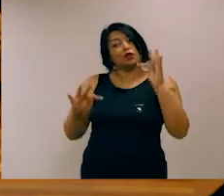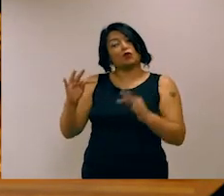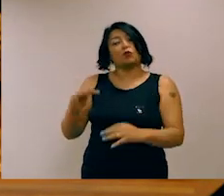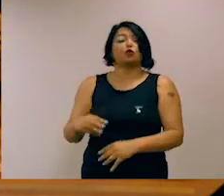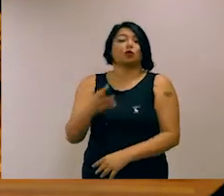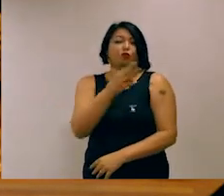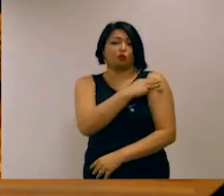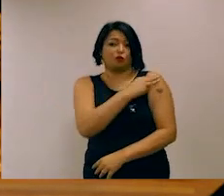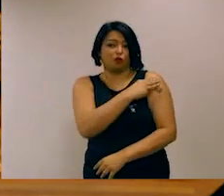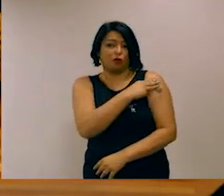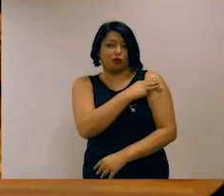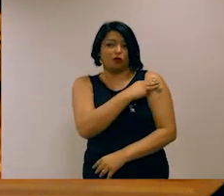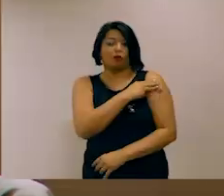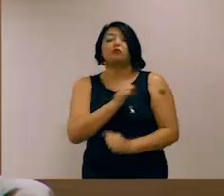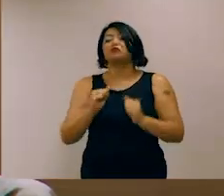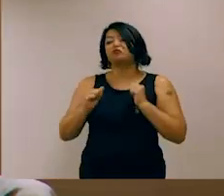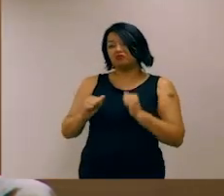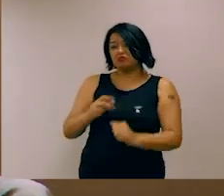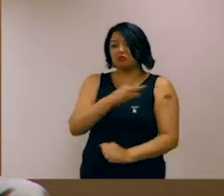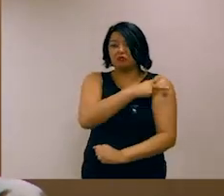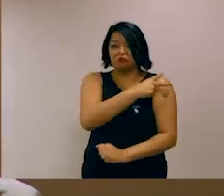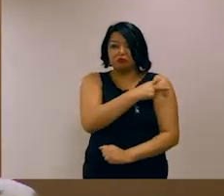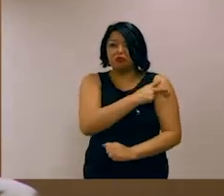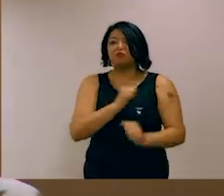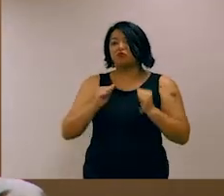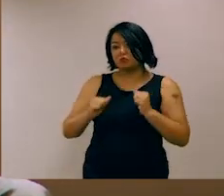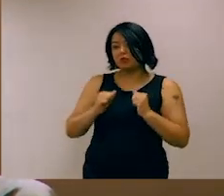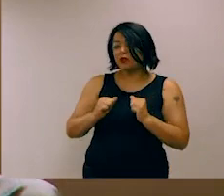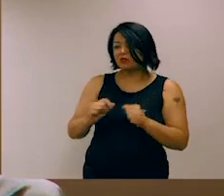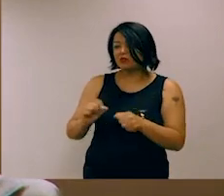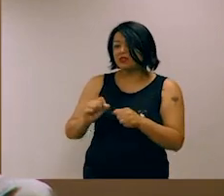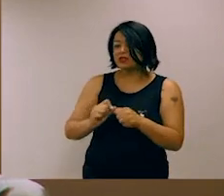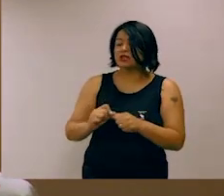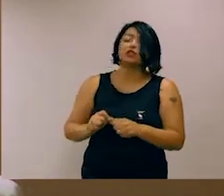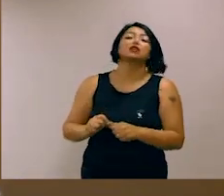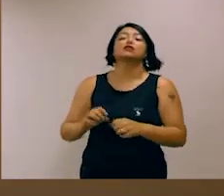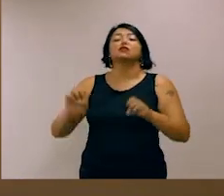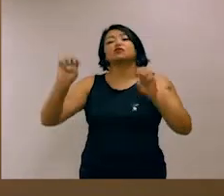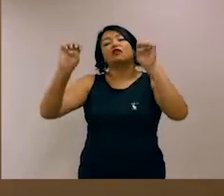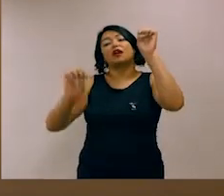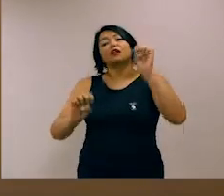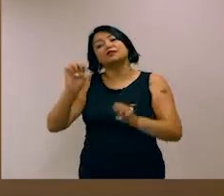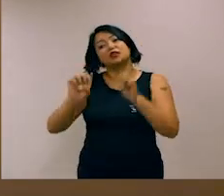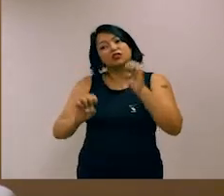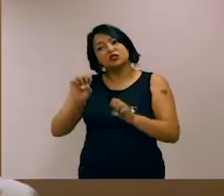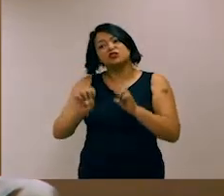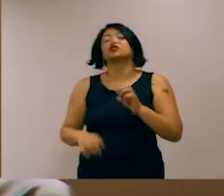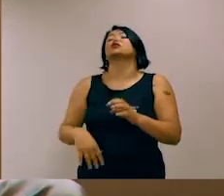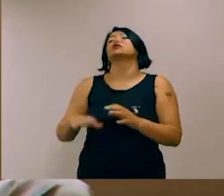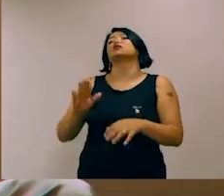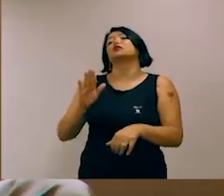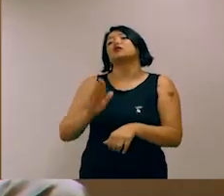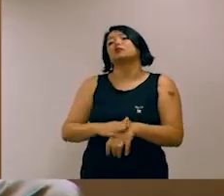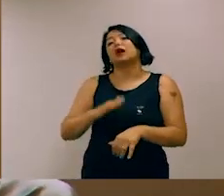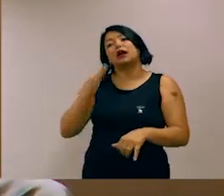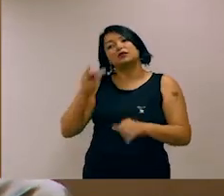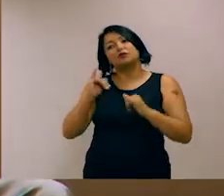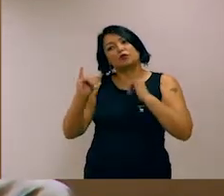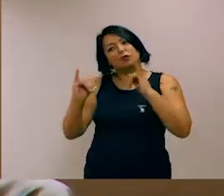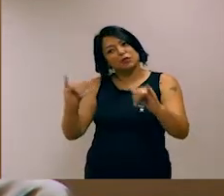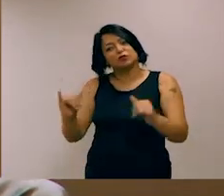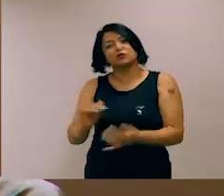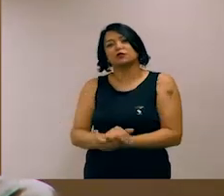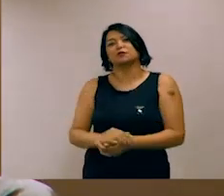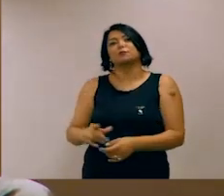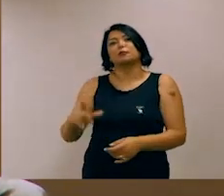more fancy statistics and domain experts. So you have to have some assumptions, and that's also an important part. So that's the part